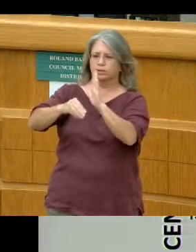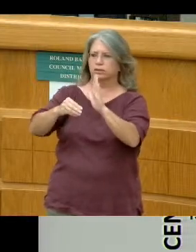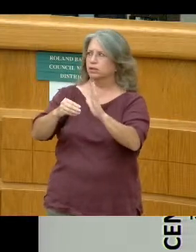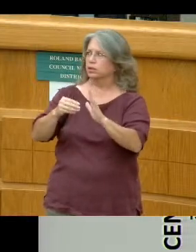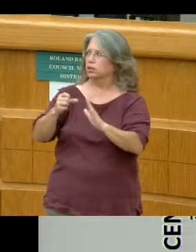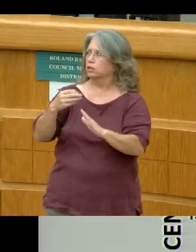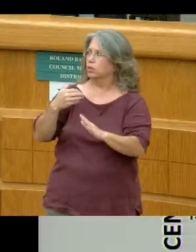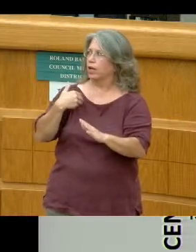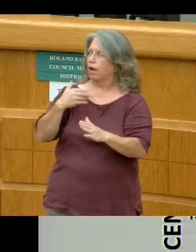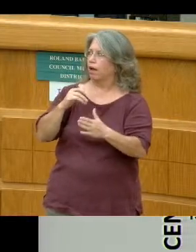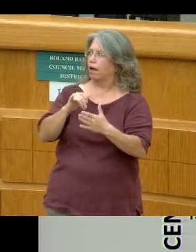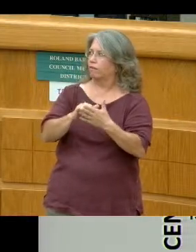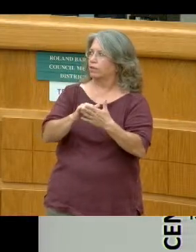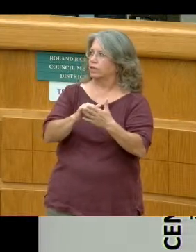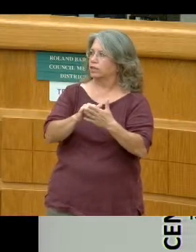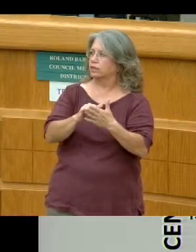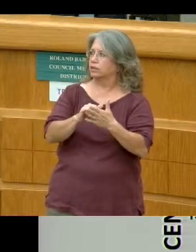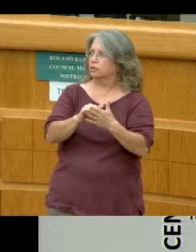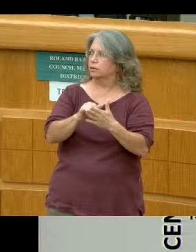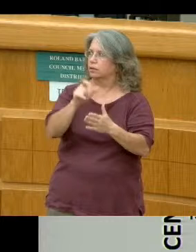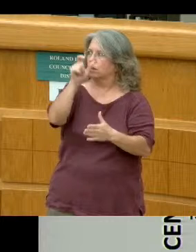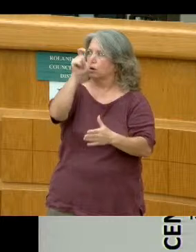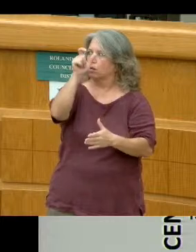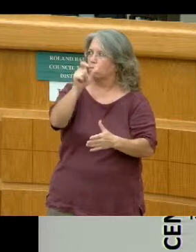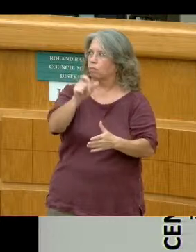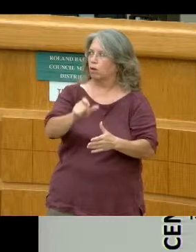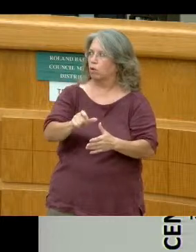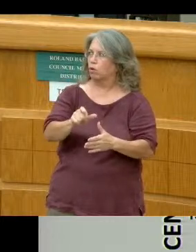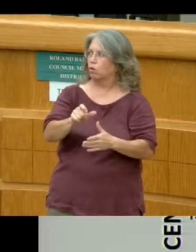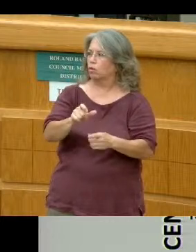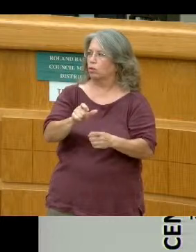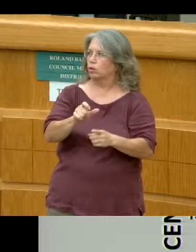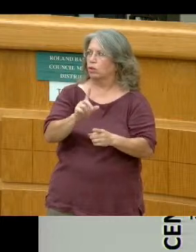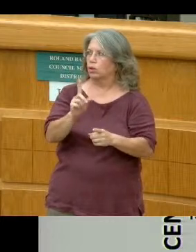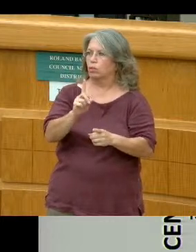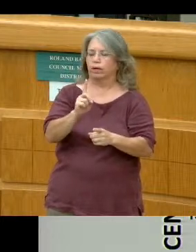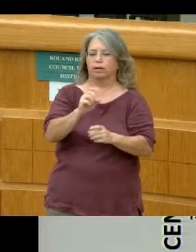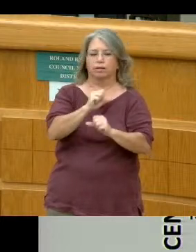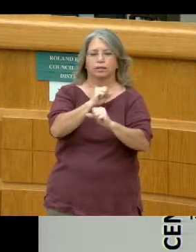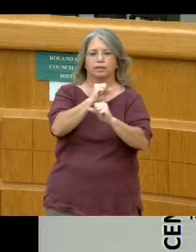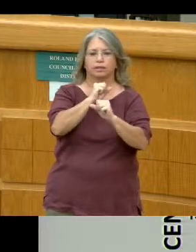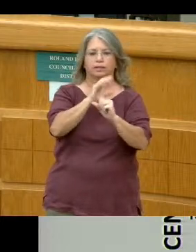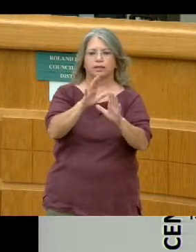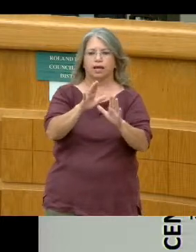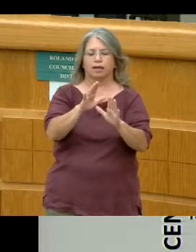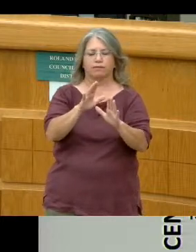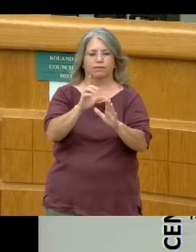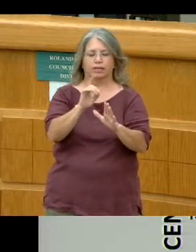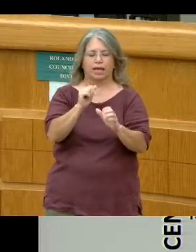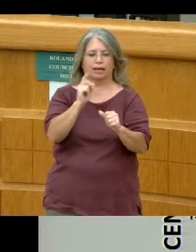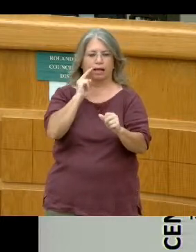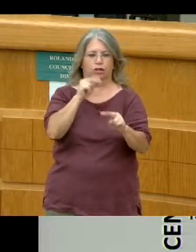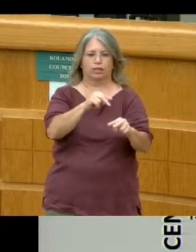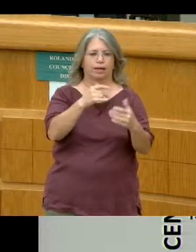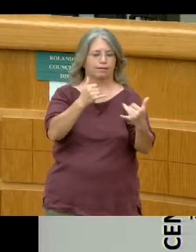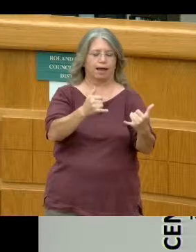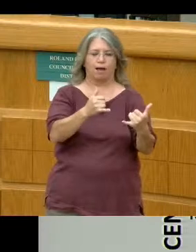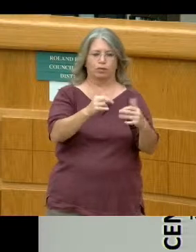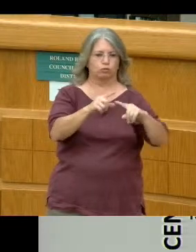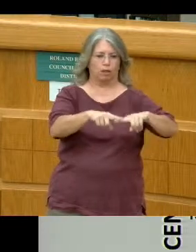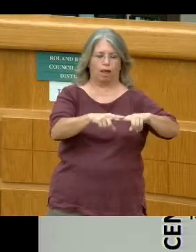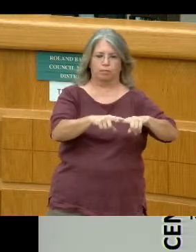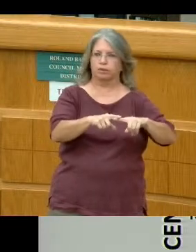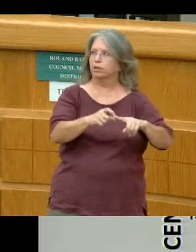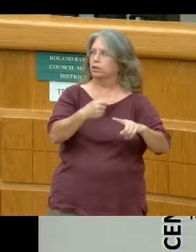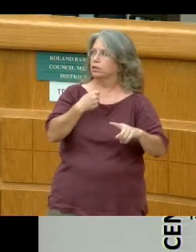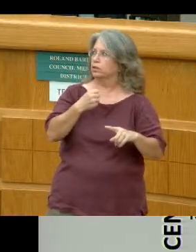pole right here with the date that none of the data that I've looked at is reliable. So we just removed the data from this date and put